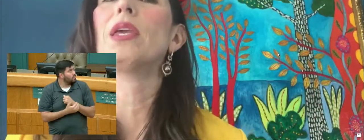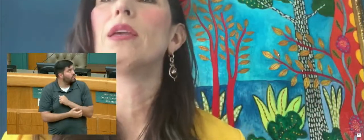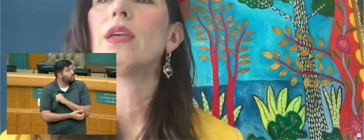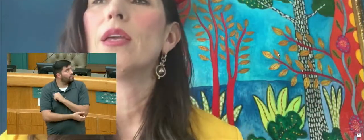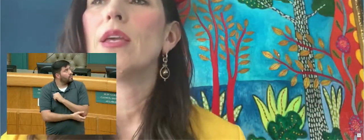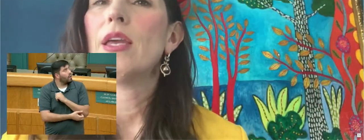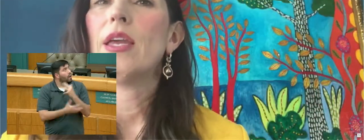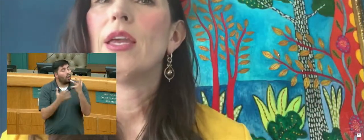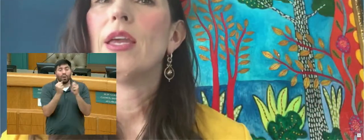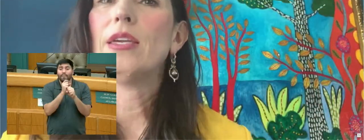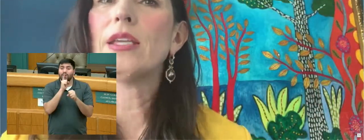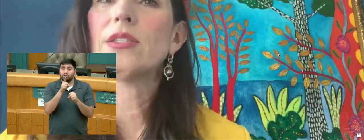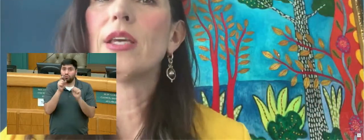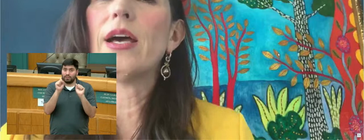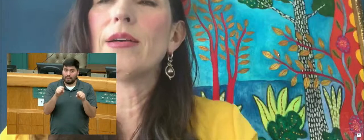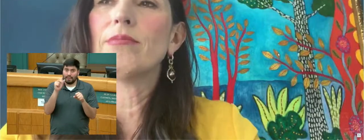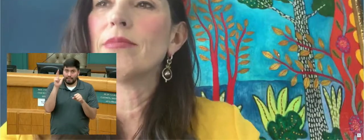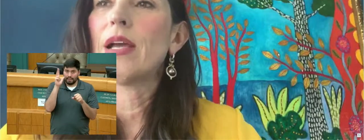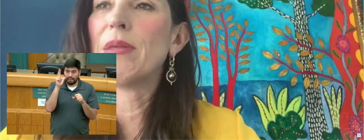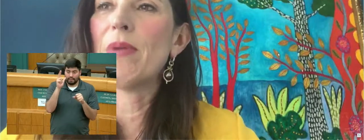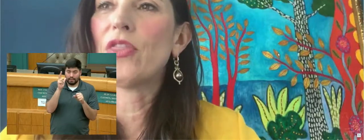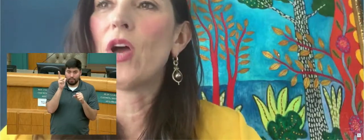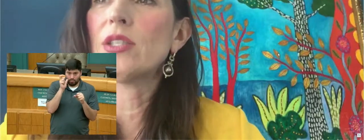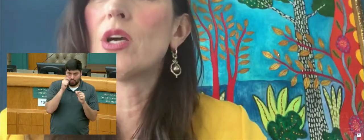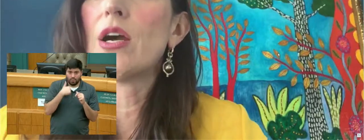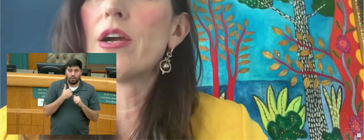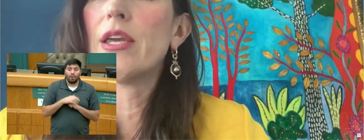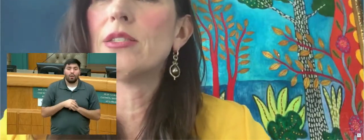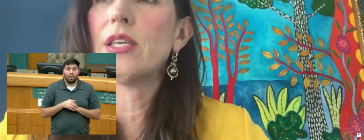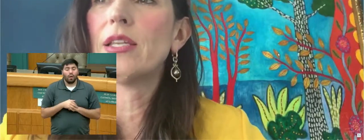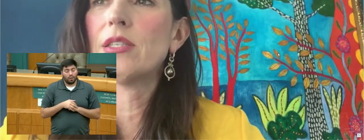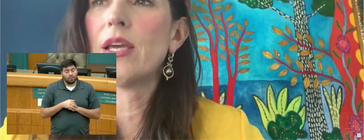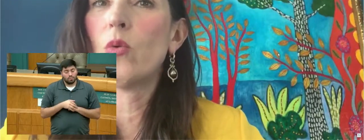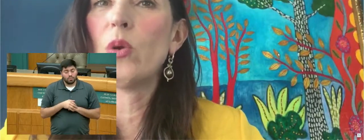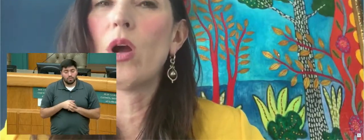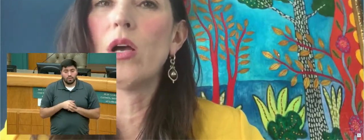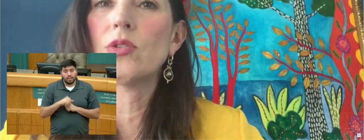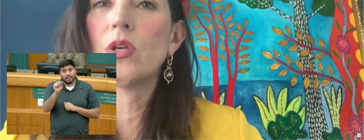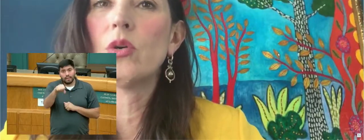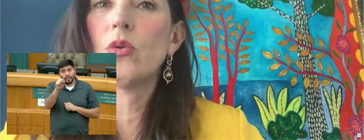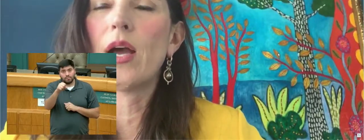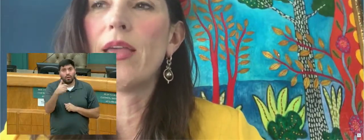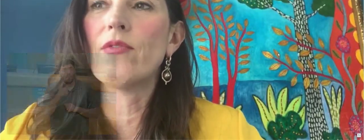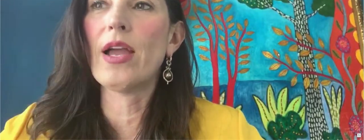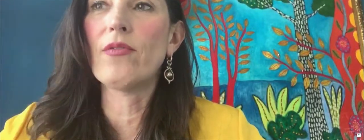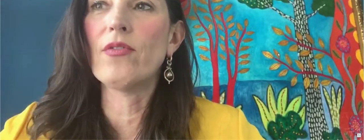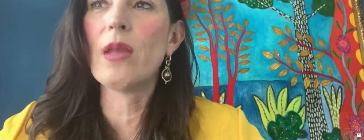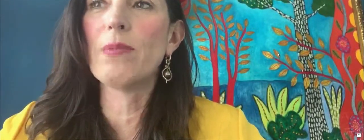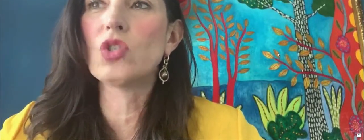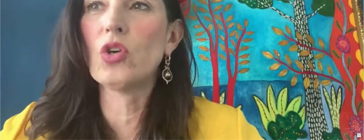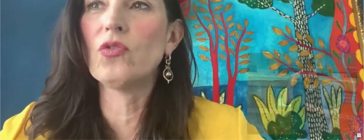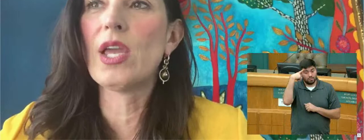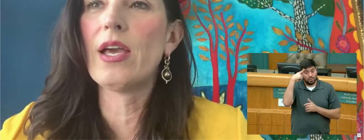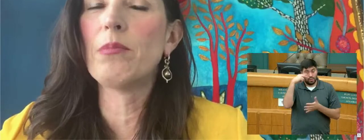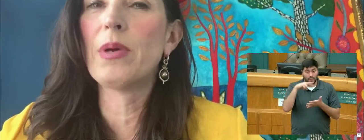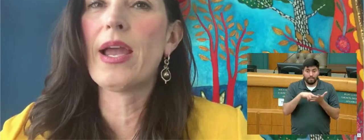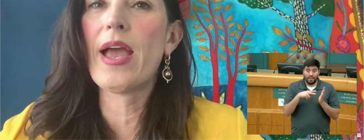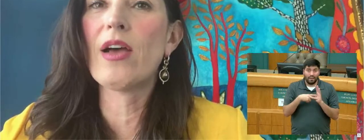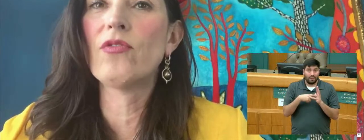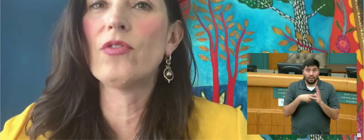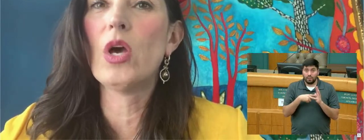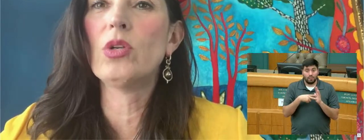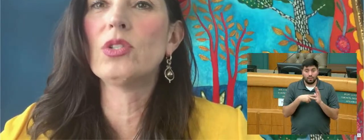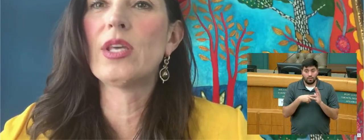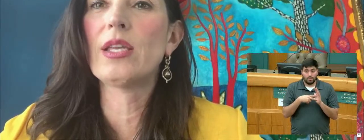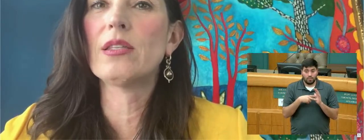Yes, I'm going to make sure you can hear me. Yes, my thoughts is that we were also, I have not been